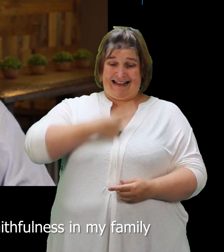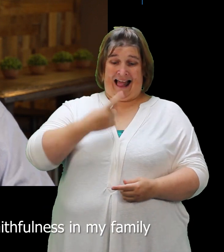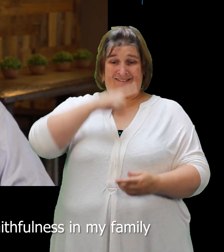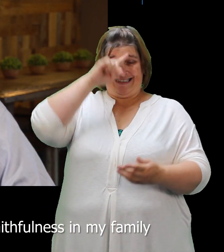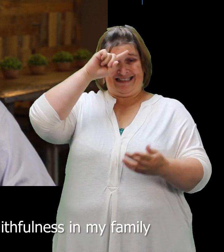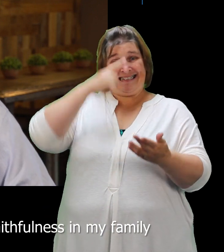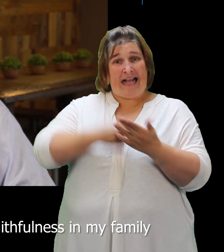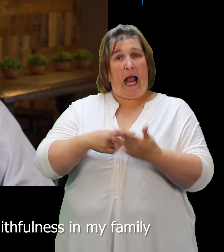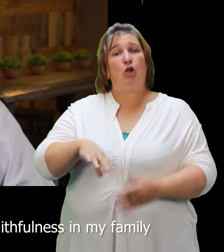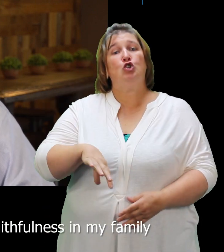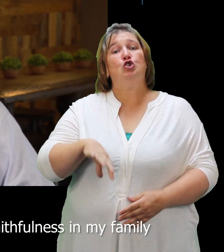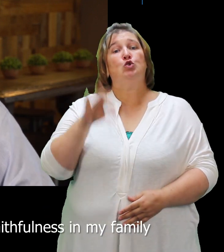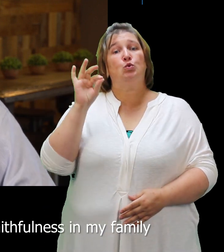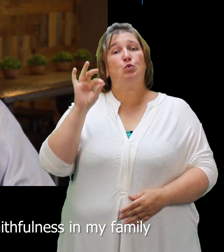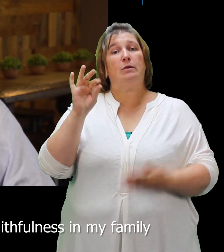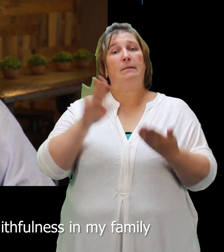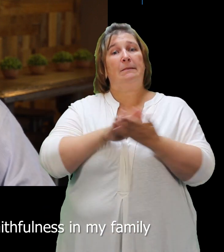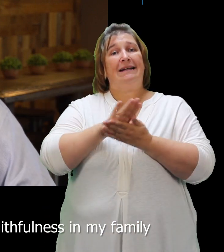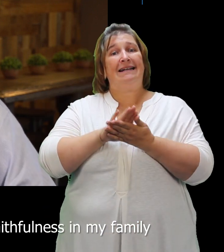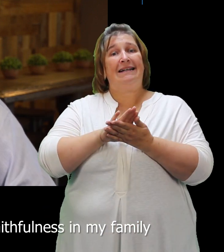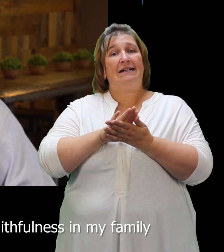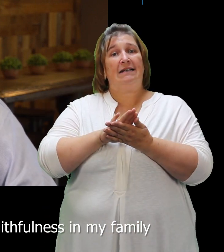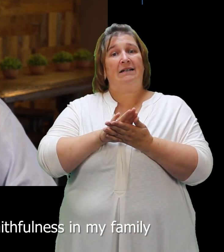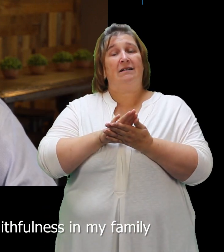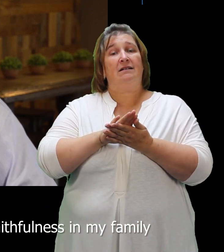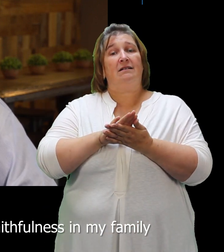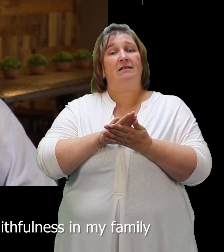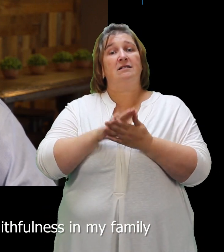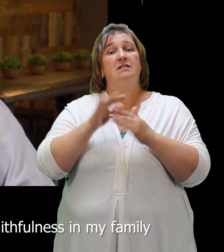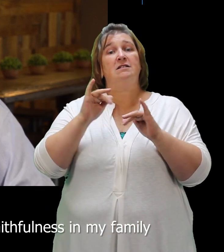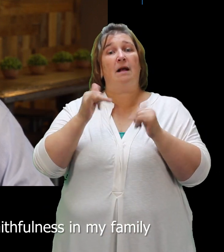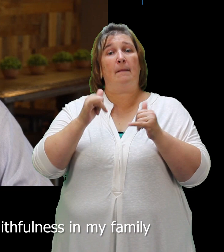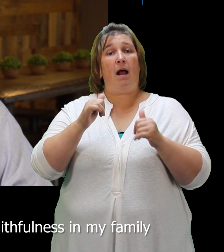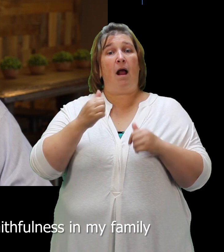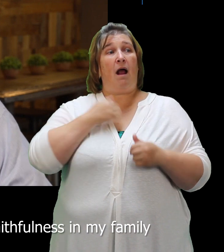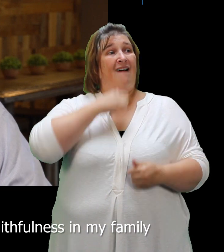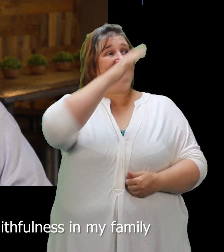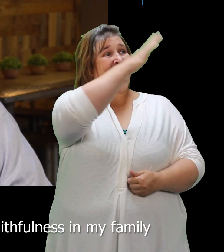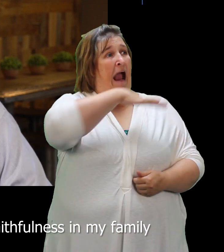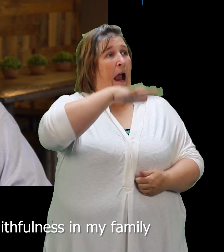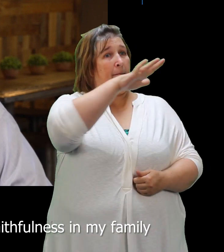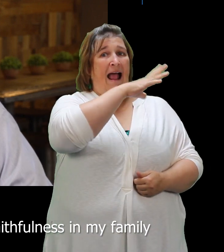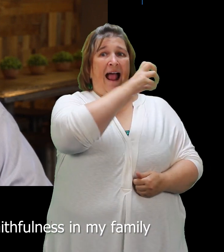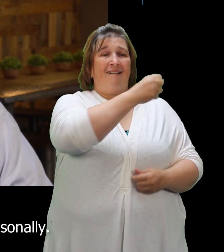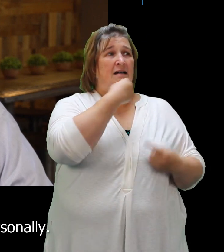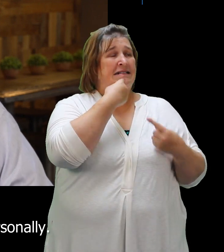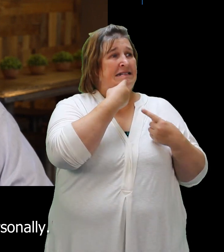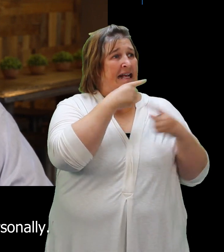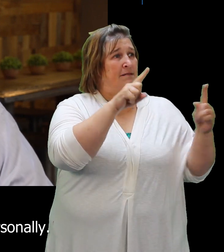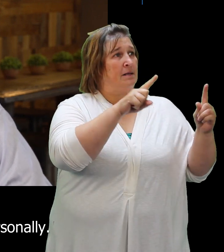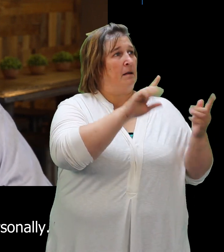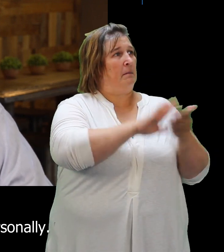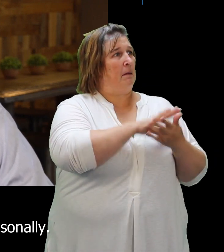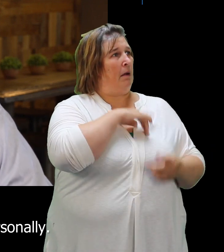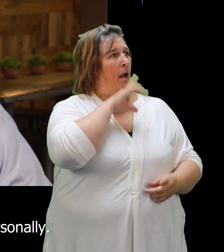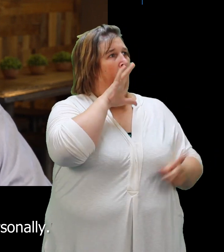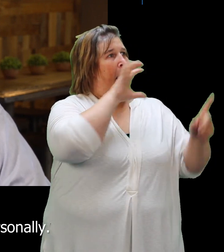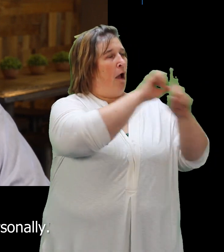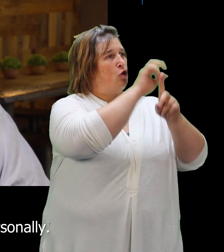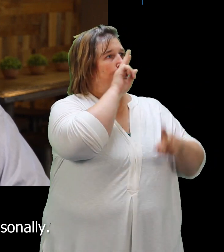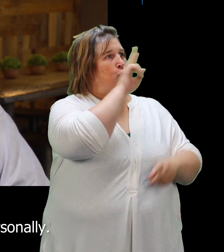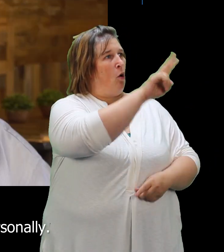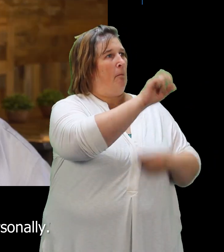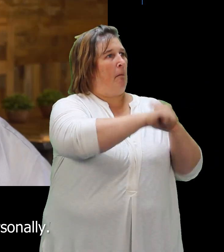is that oftentimes the testimony of God's faithfulness in my family became a witness to me